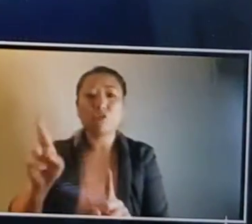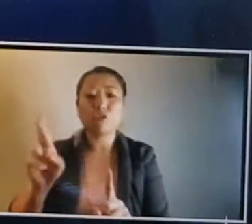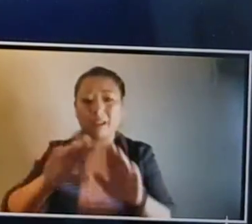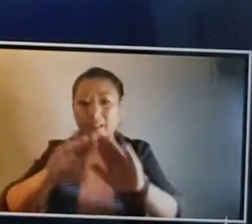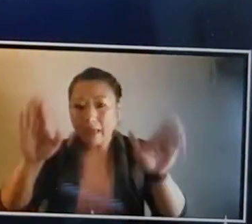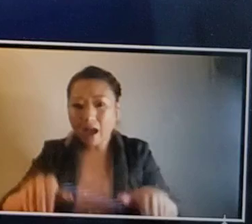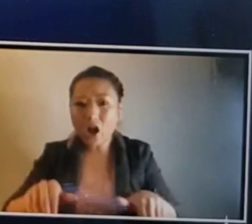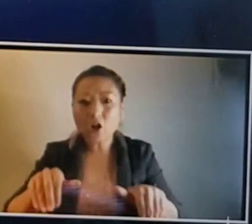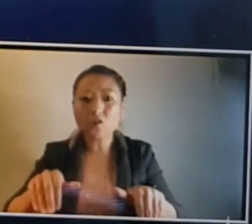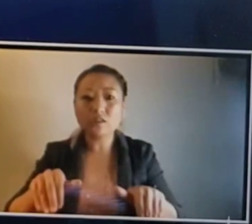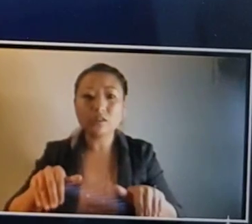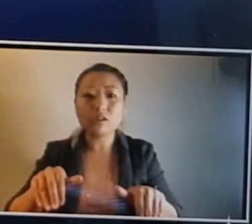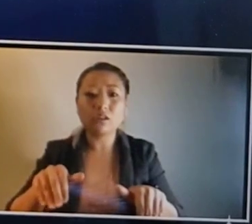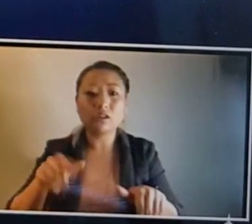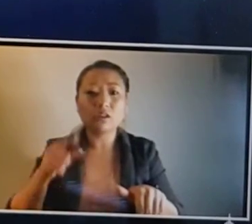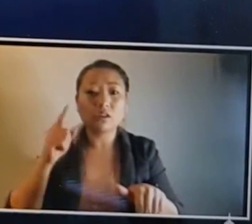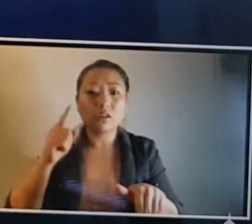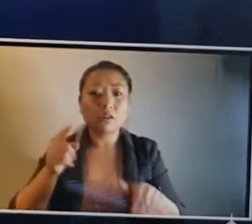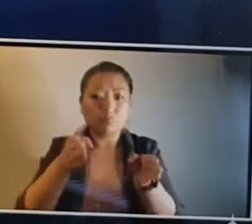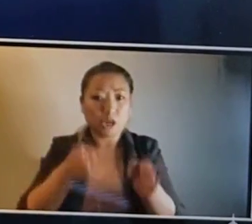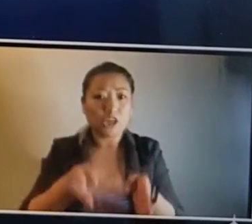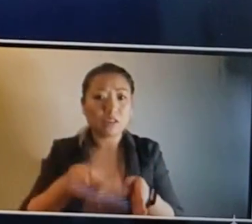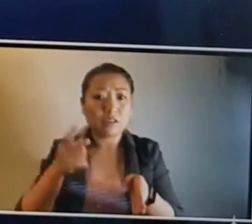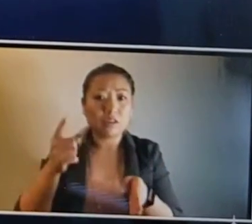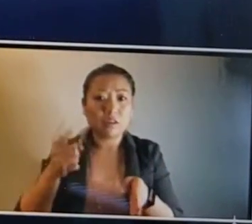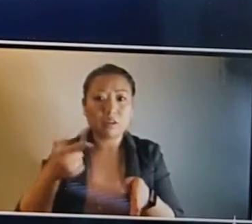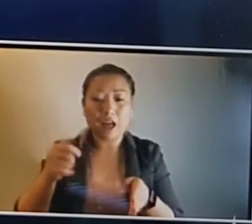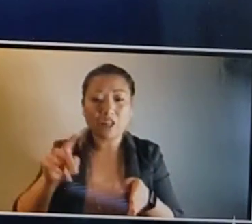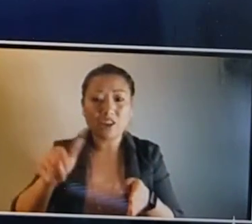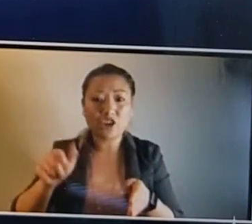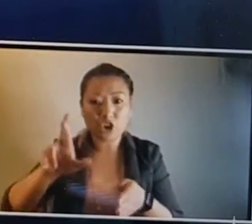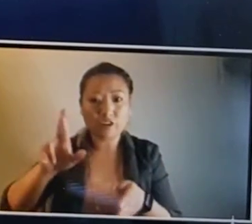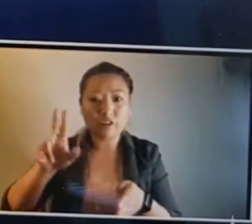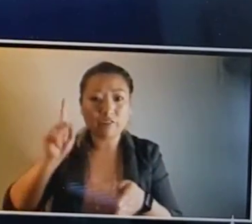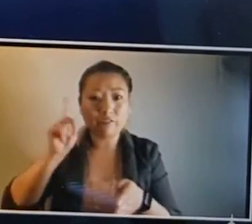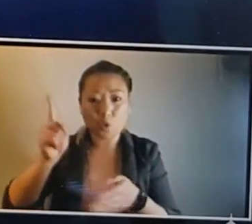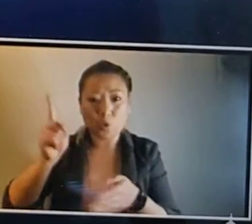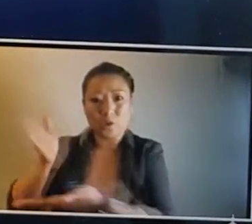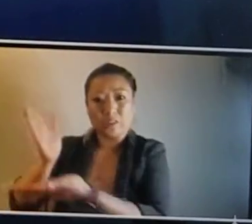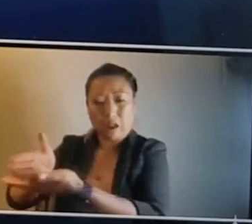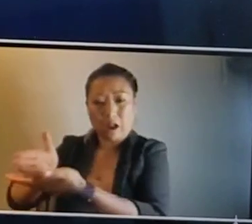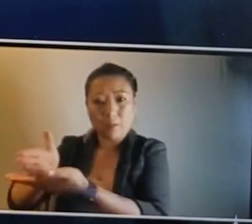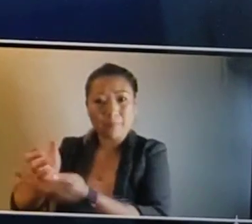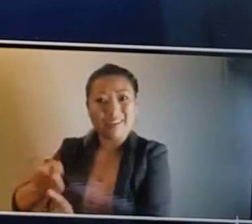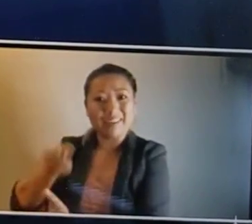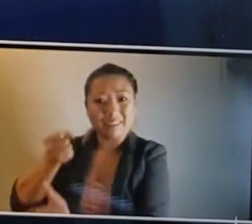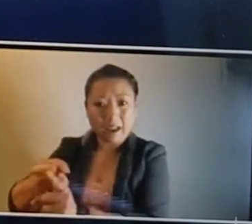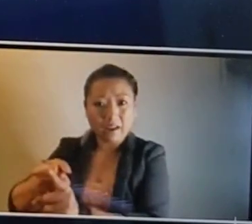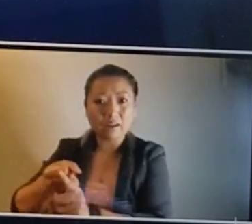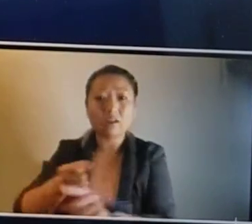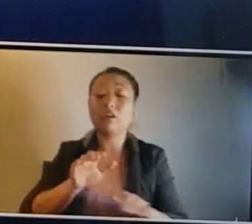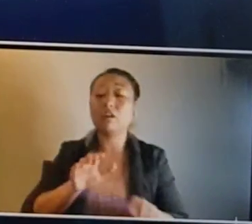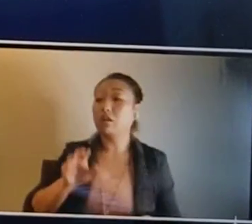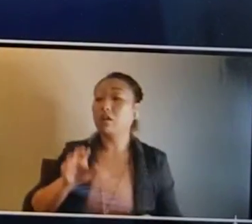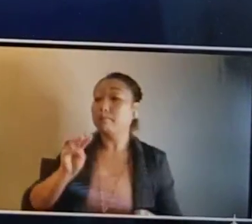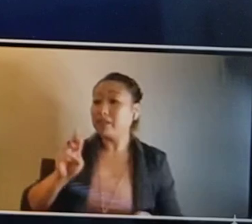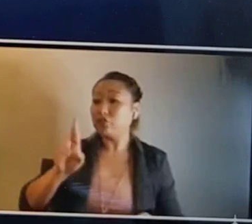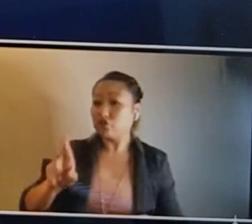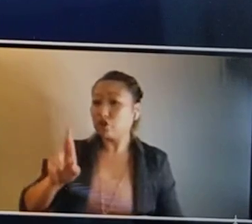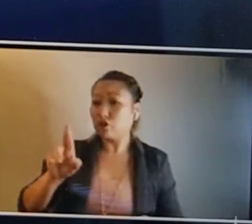"Mr. President, you have got to stop this. You are the only person who can call this